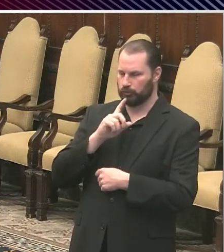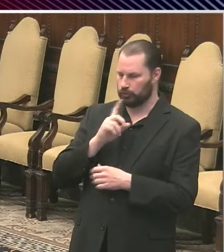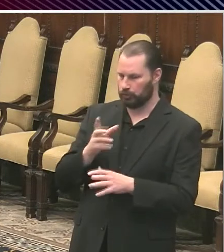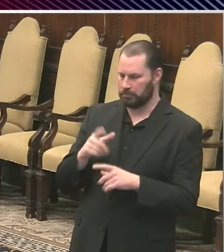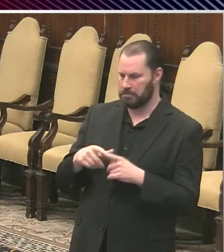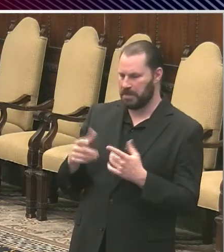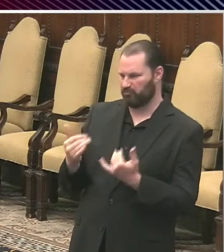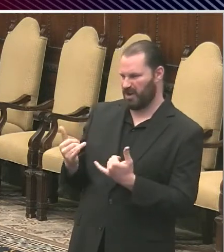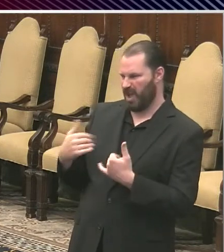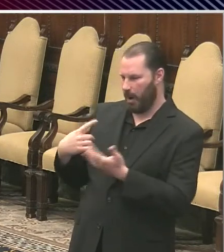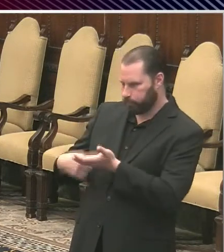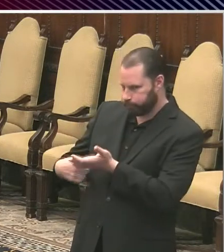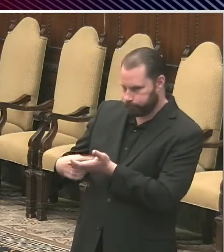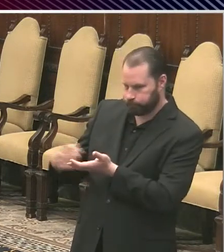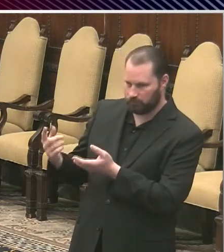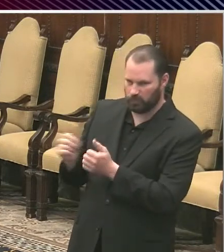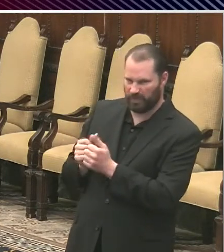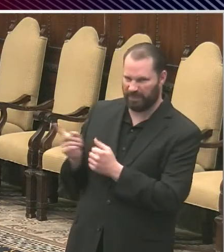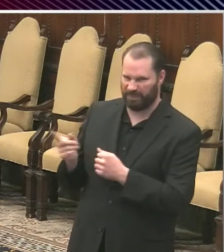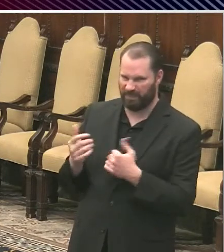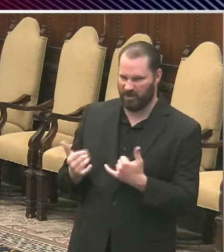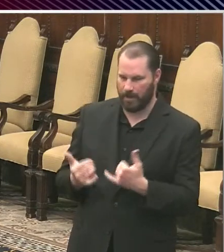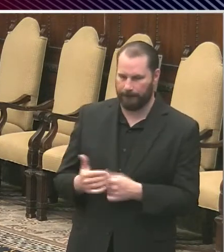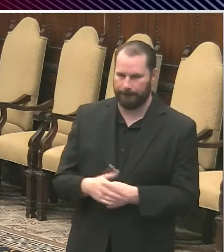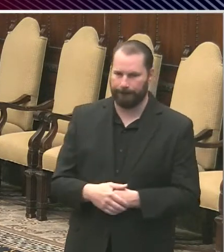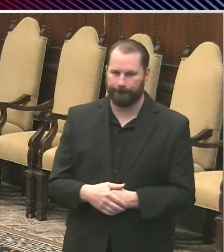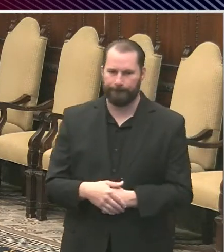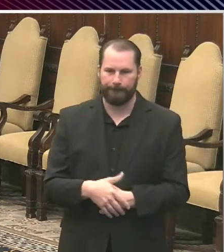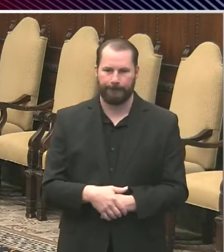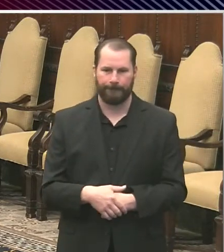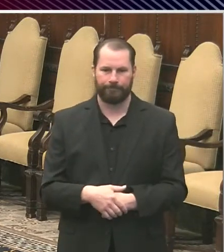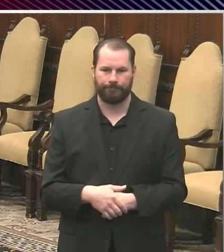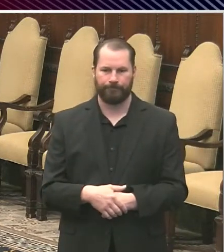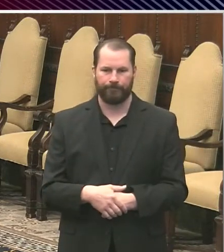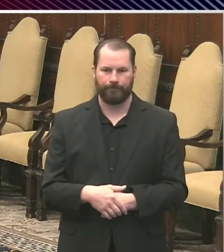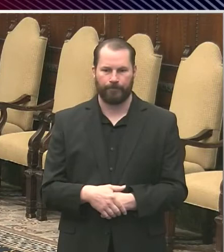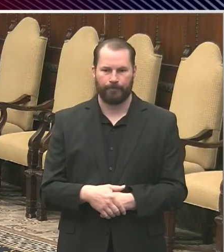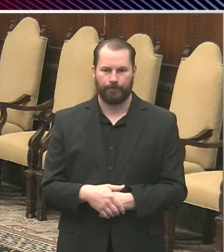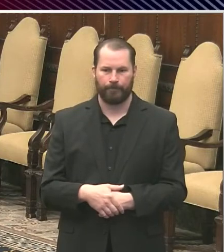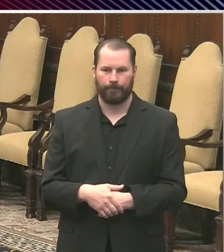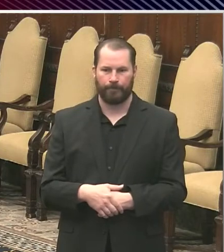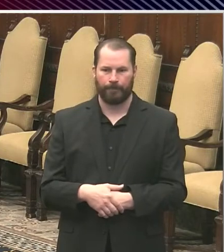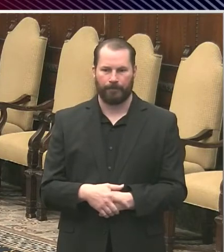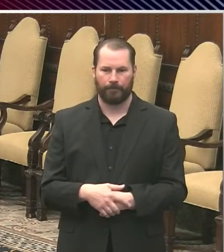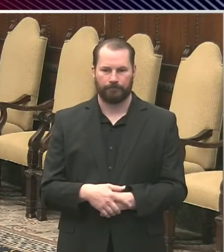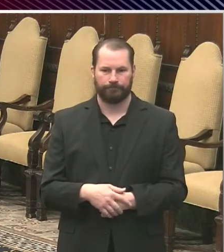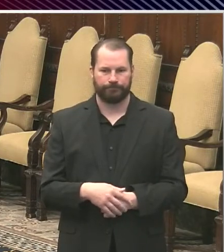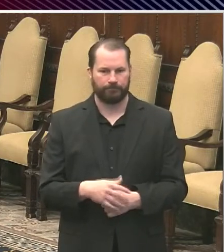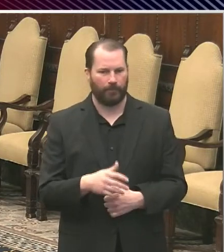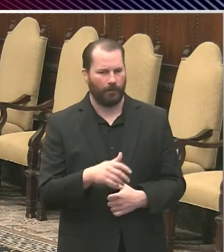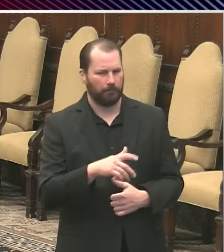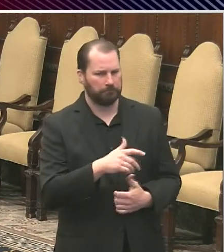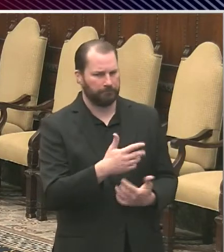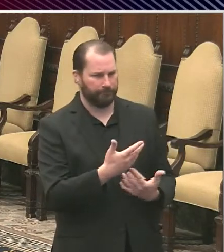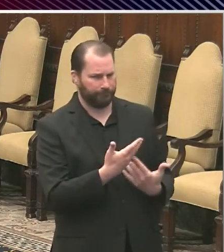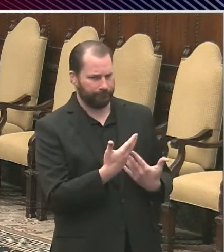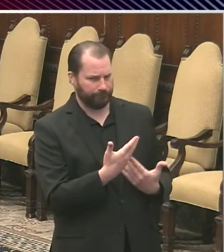question? Are there any other steps the city has taken to sort of help or intervene